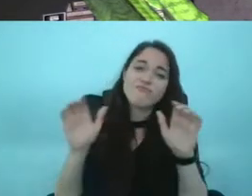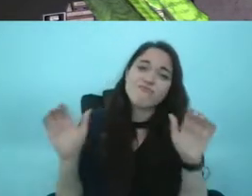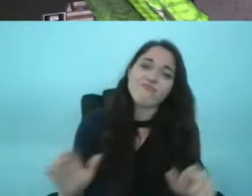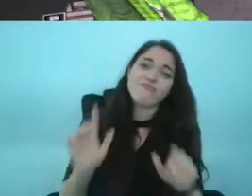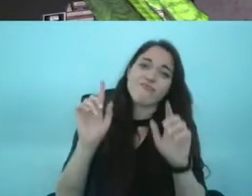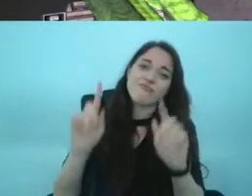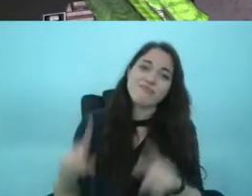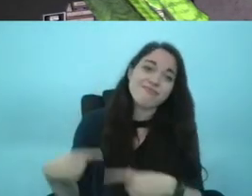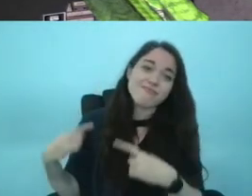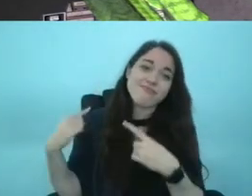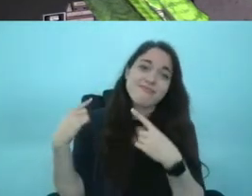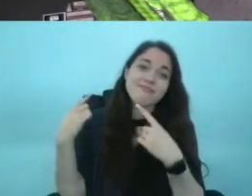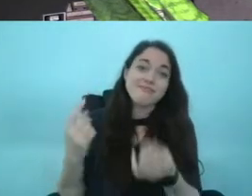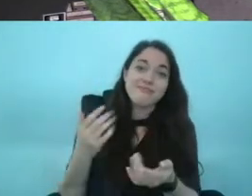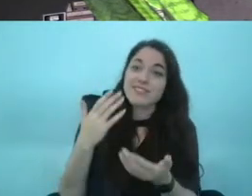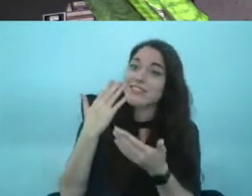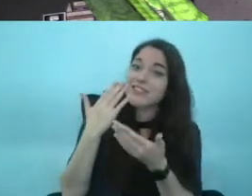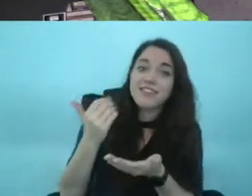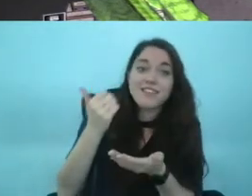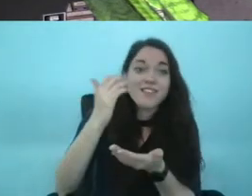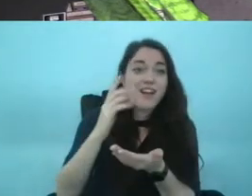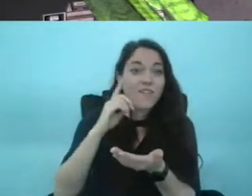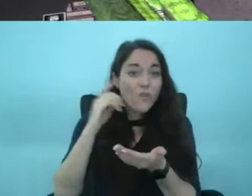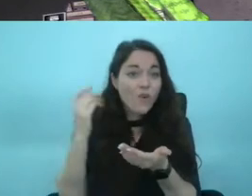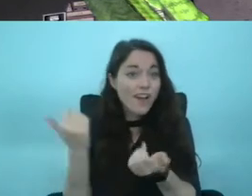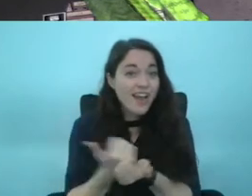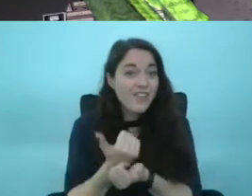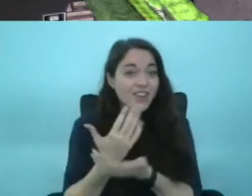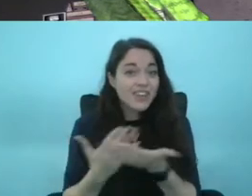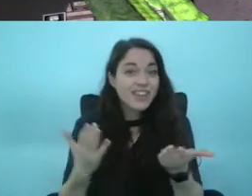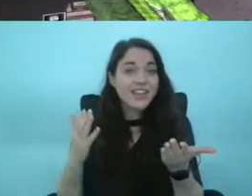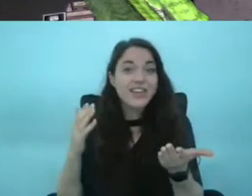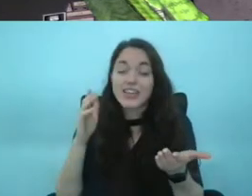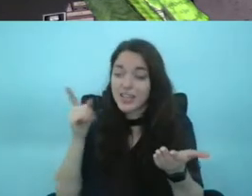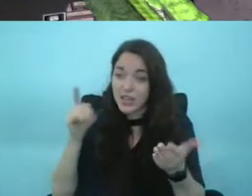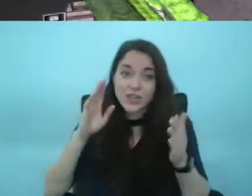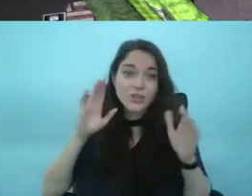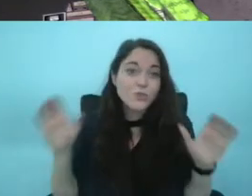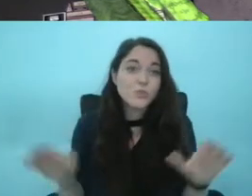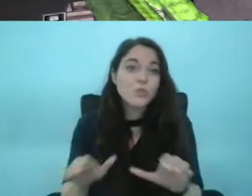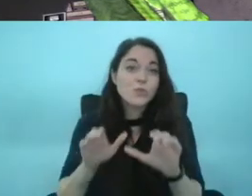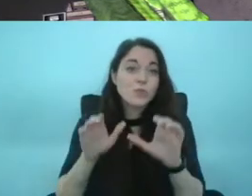done, and thank God for the things God's yet to do.